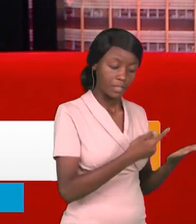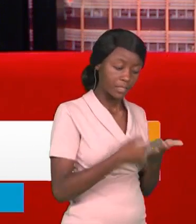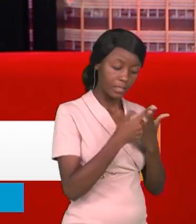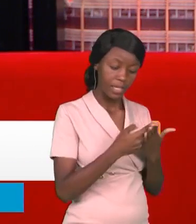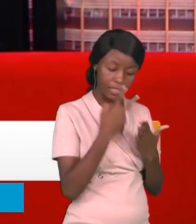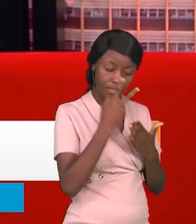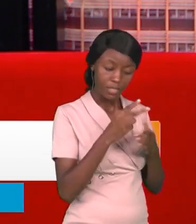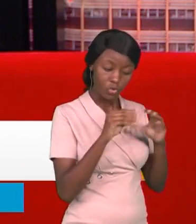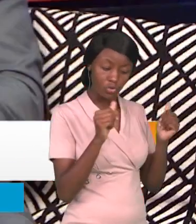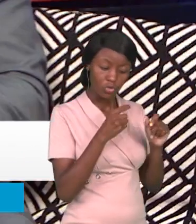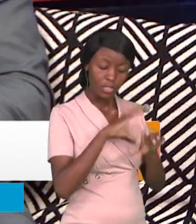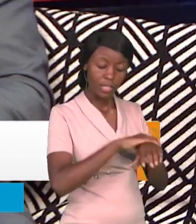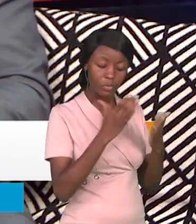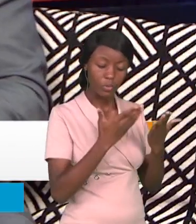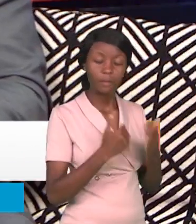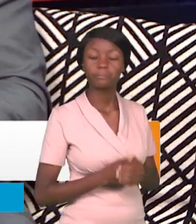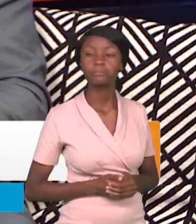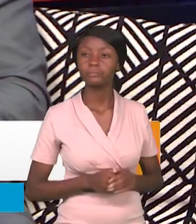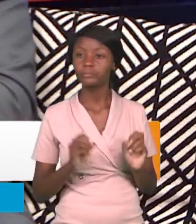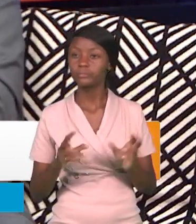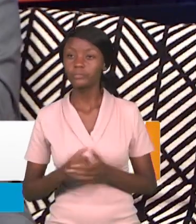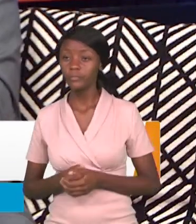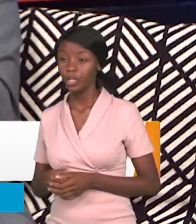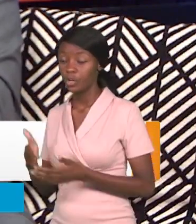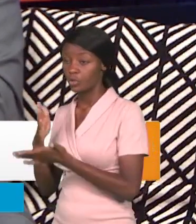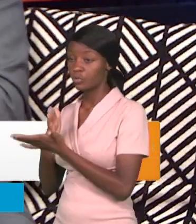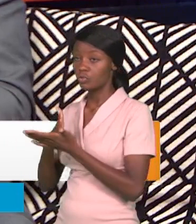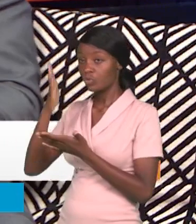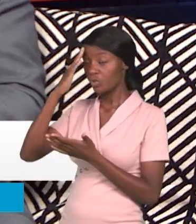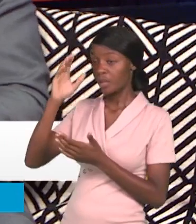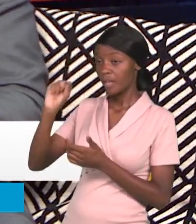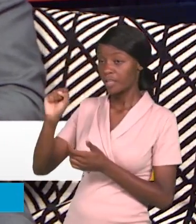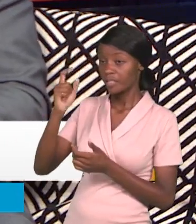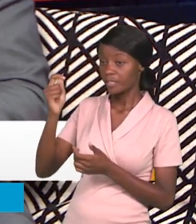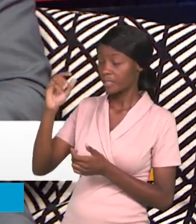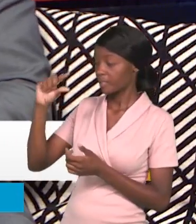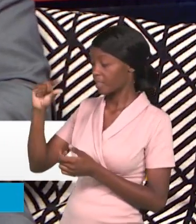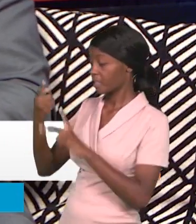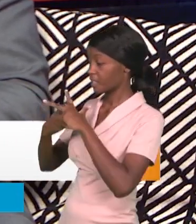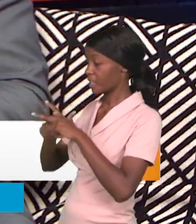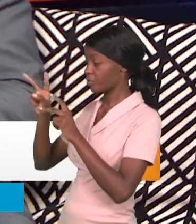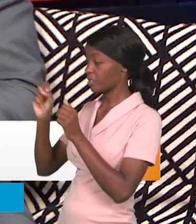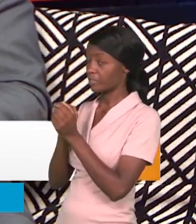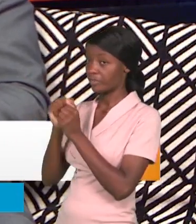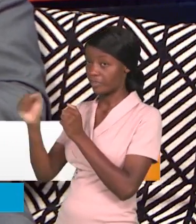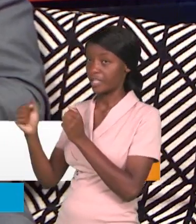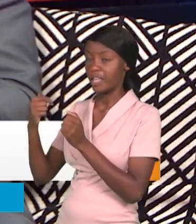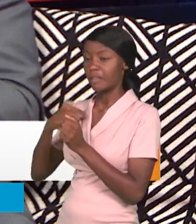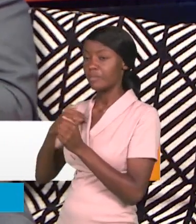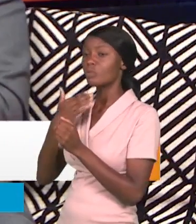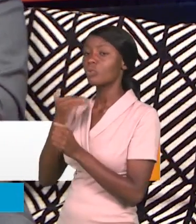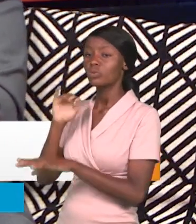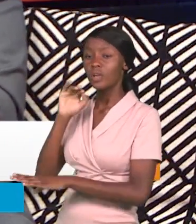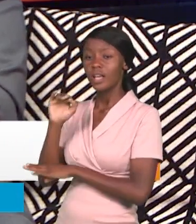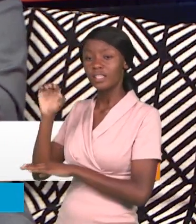up with solutions. All right. Yeah. So we do know that the SDGs began in 2015. Yeah. So my question to you is, how